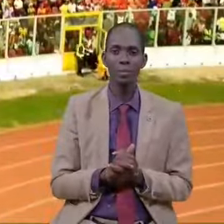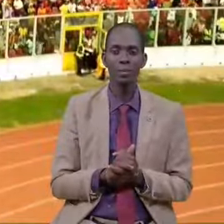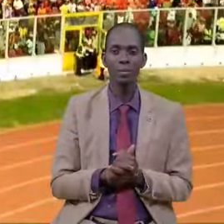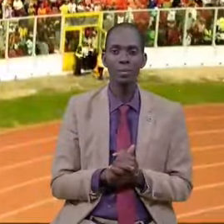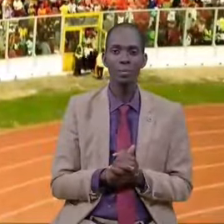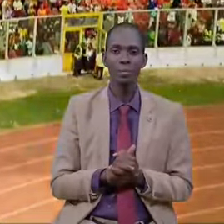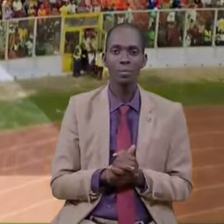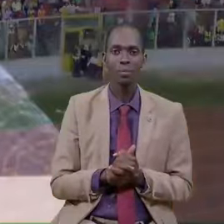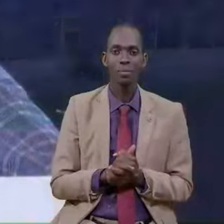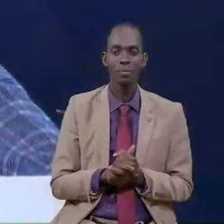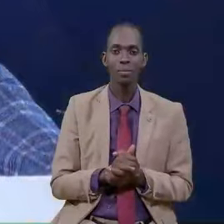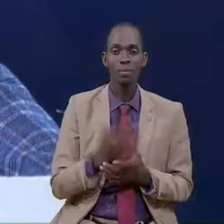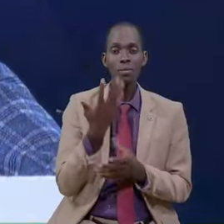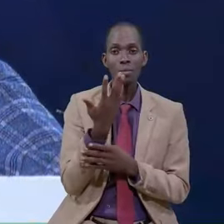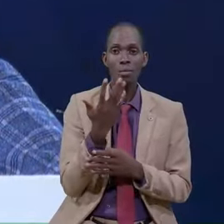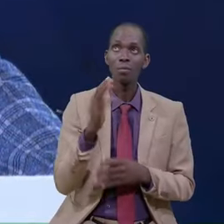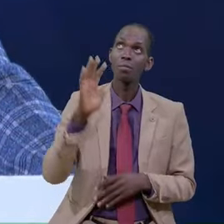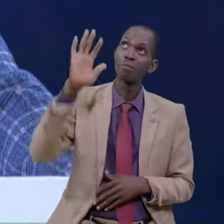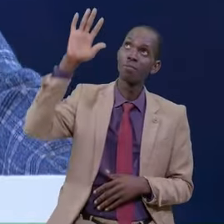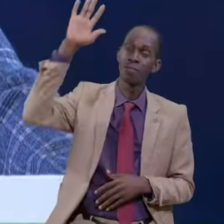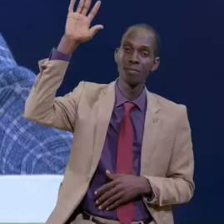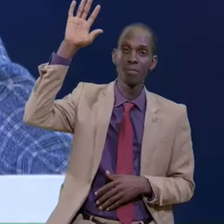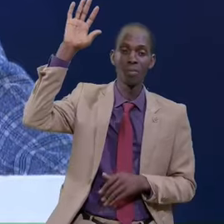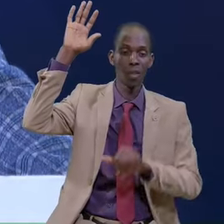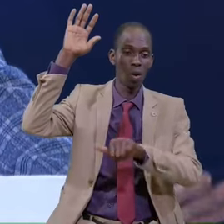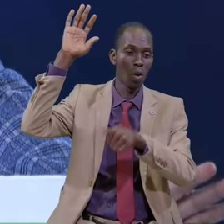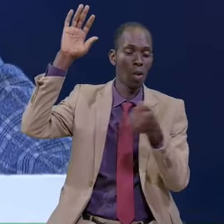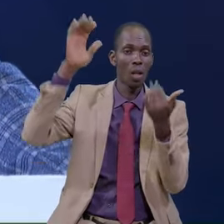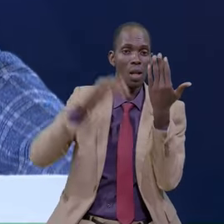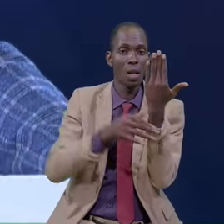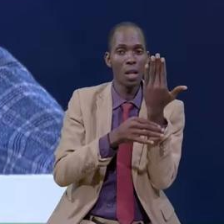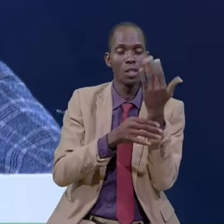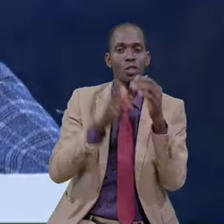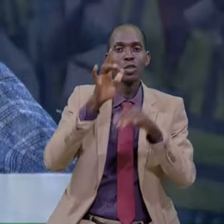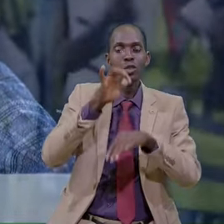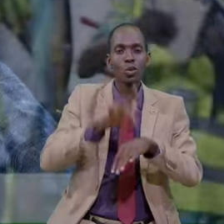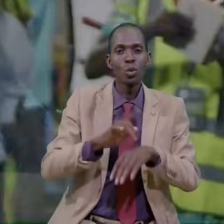amen that hand and the other hand